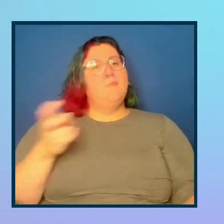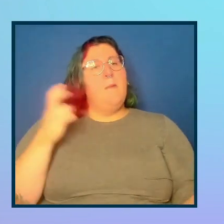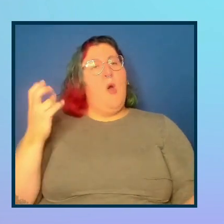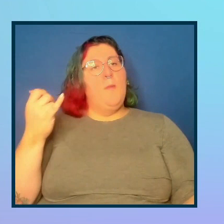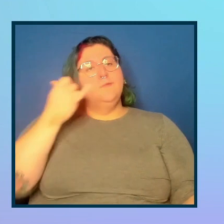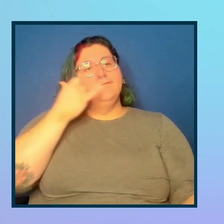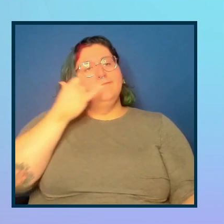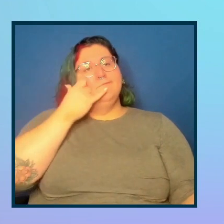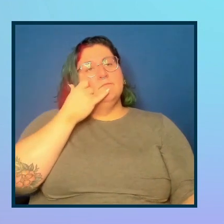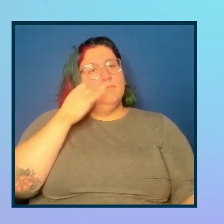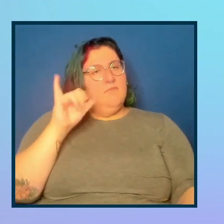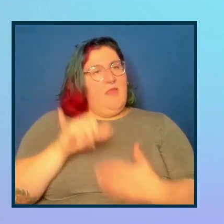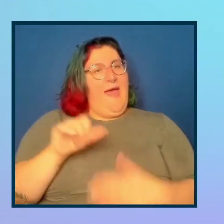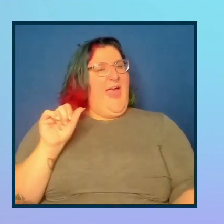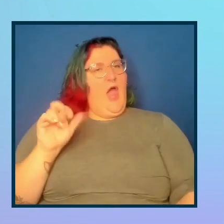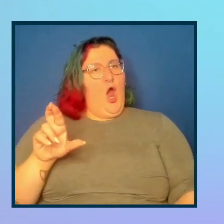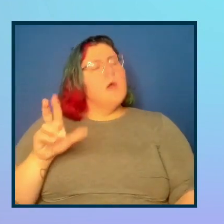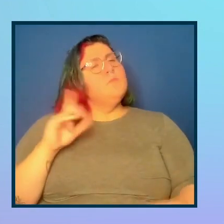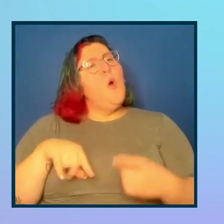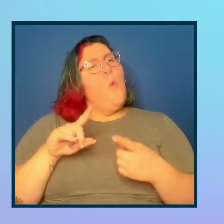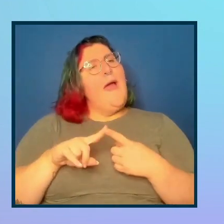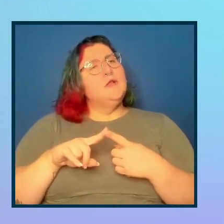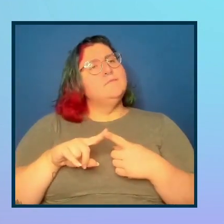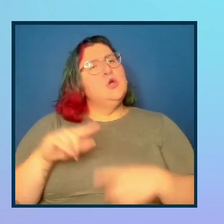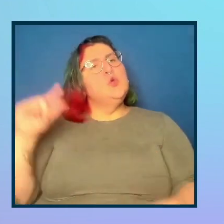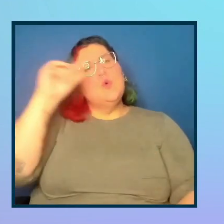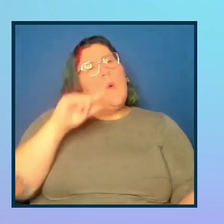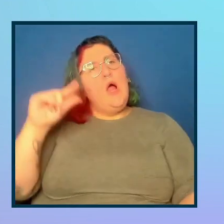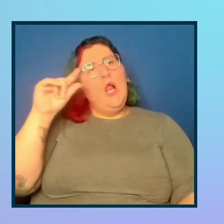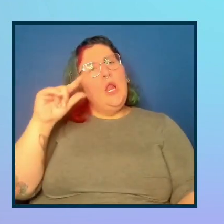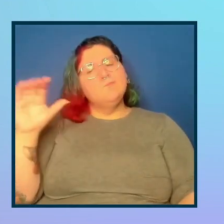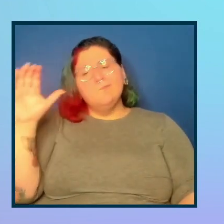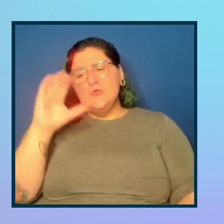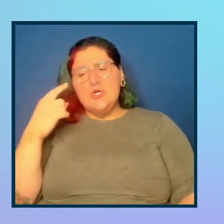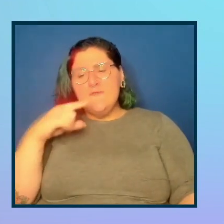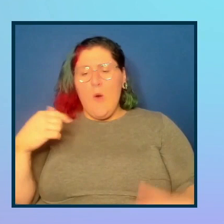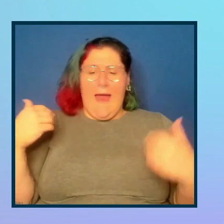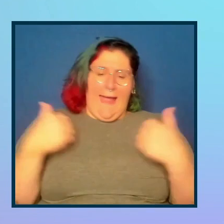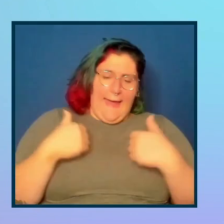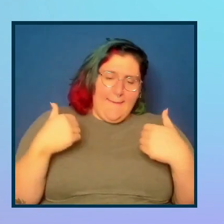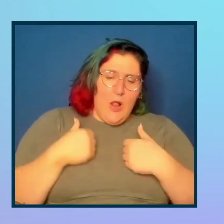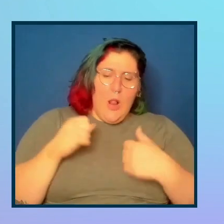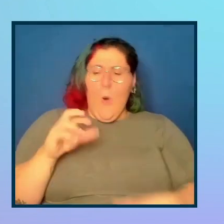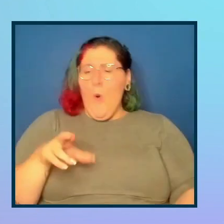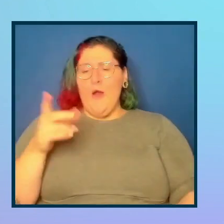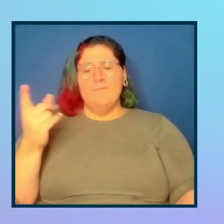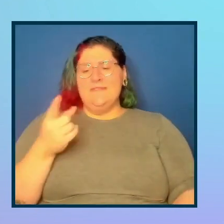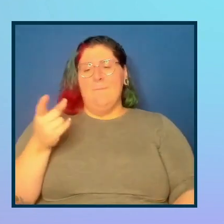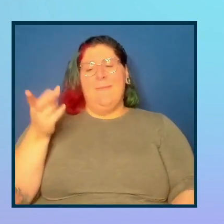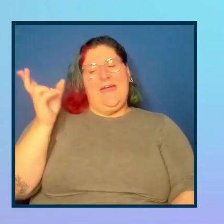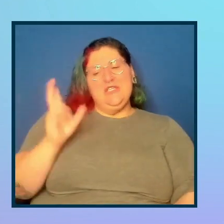Google, which when you Google certain animals or historical sites, I believe also you can do like